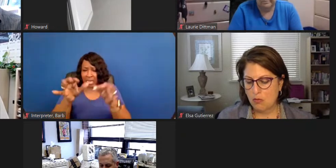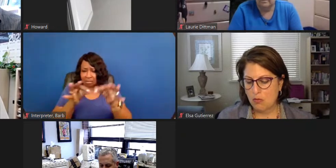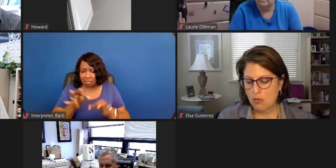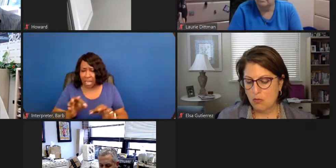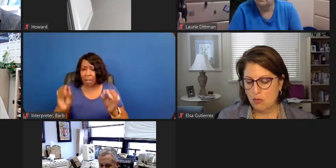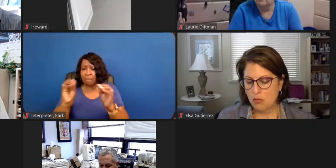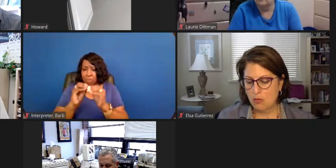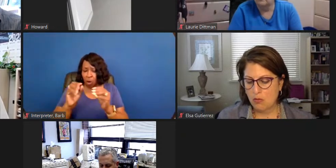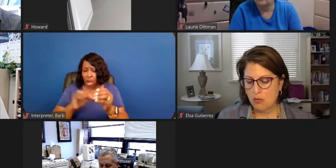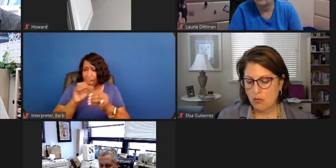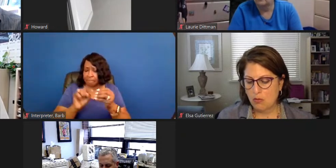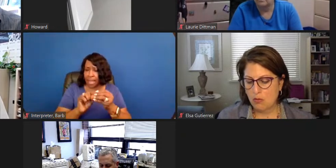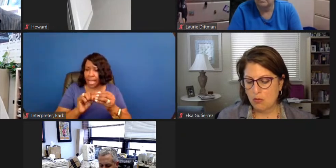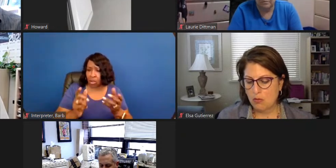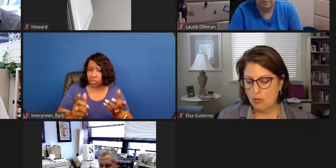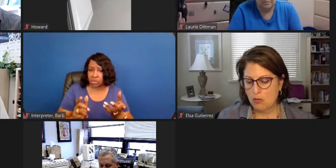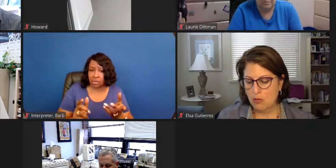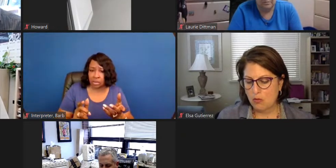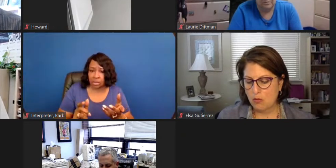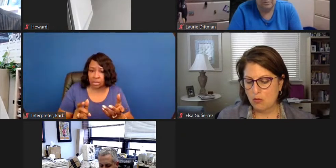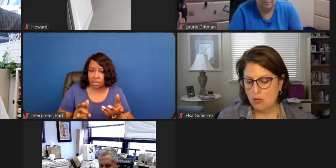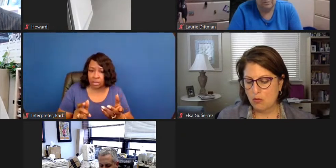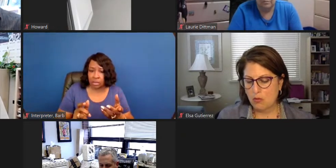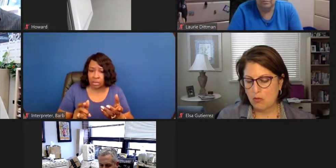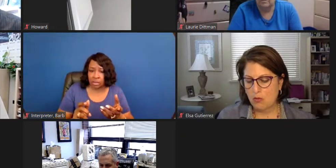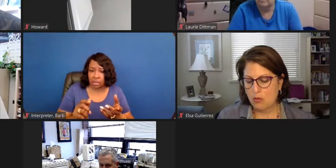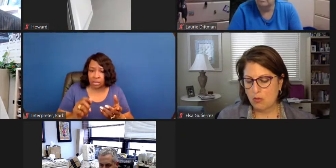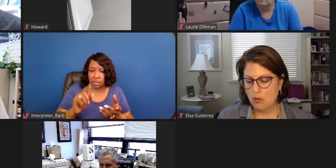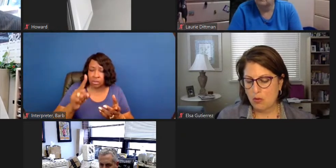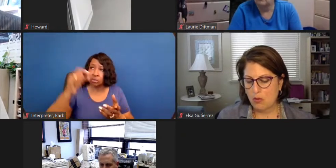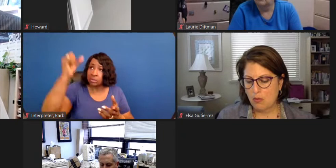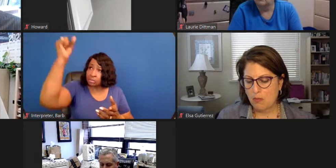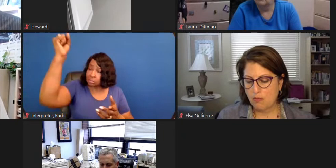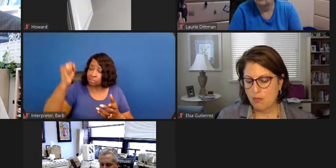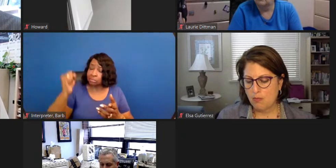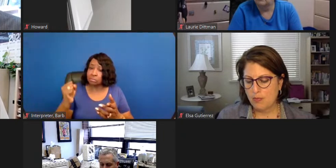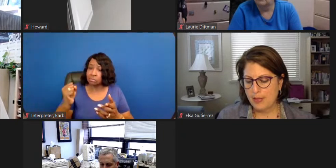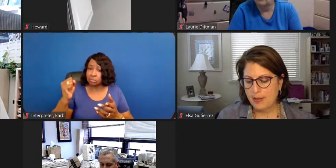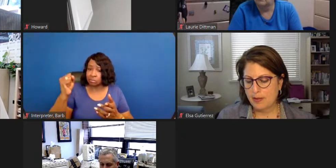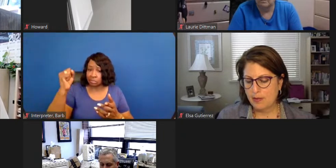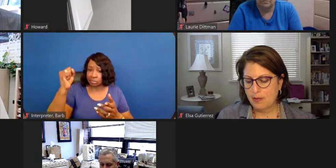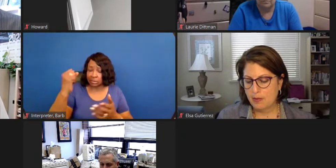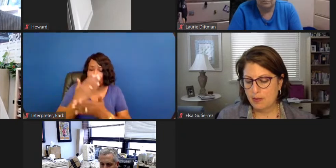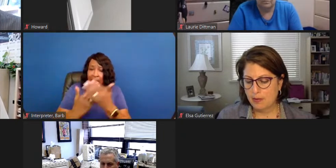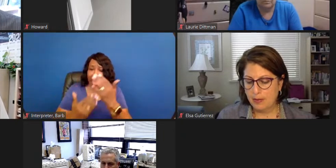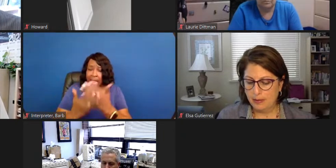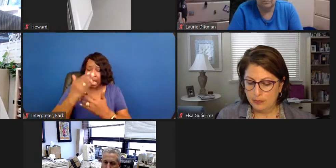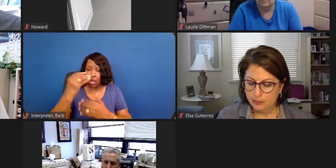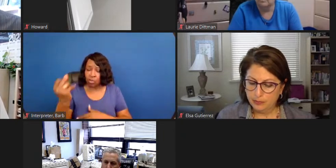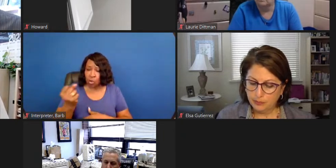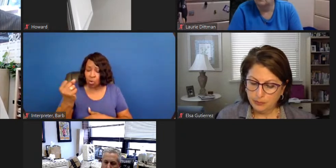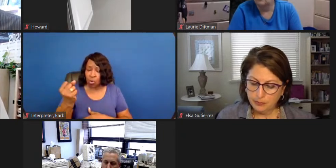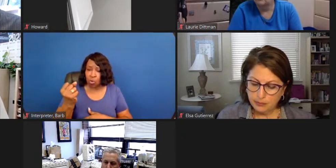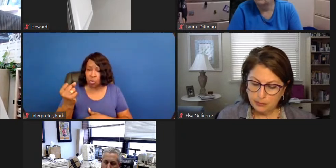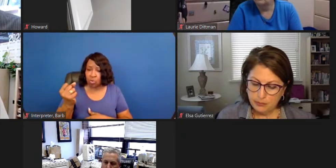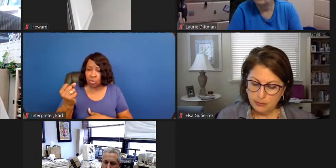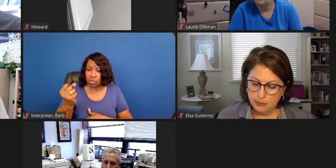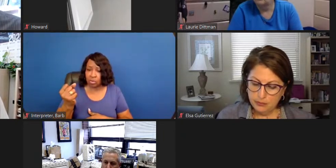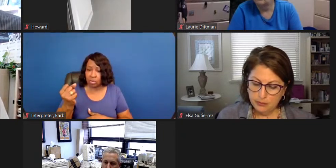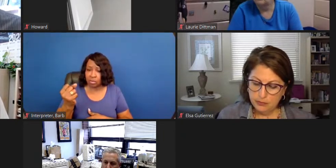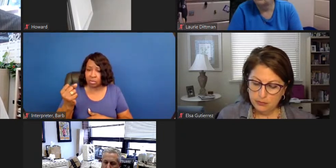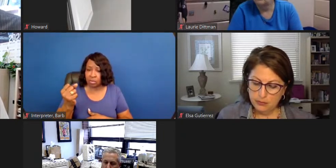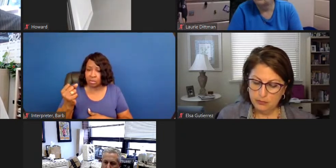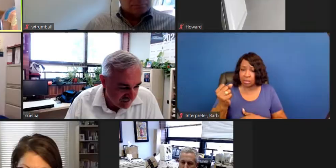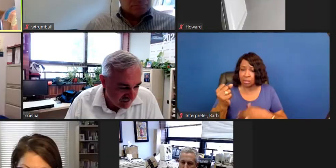those pull down handholds? Are they going to be like close to